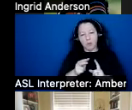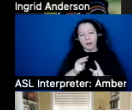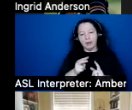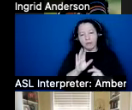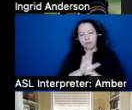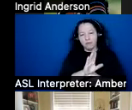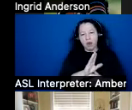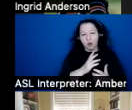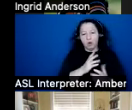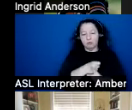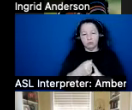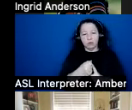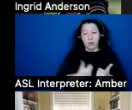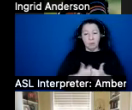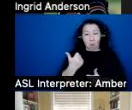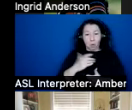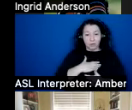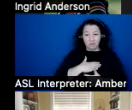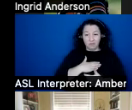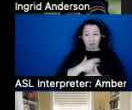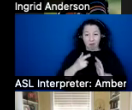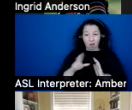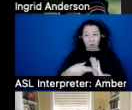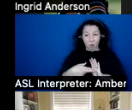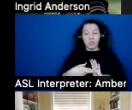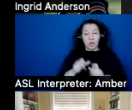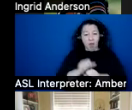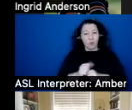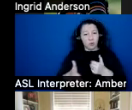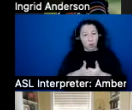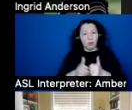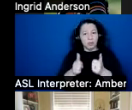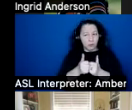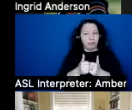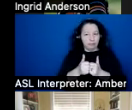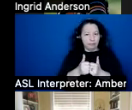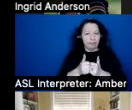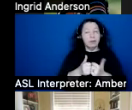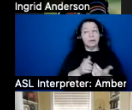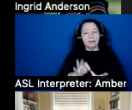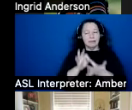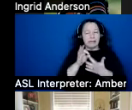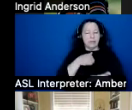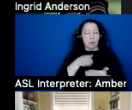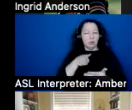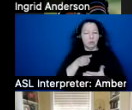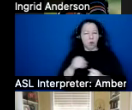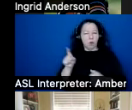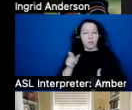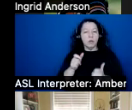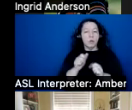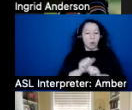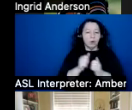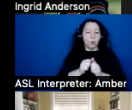of my roles, I work closely with, especially at the prosecutor's office, with law enforcement, tribal